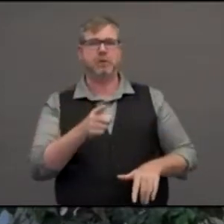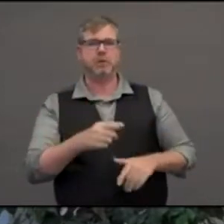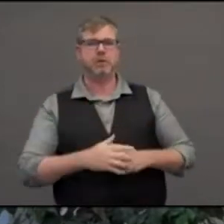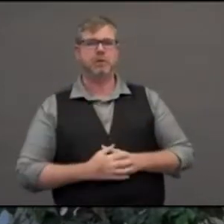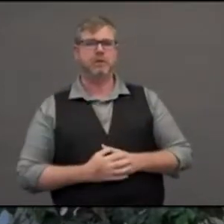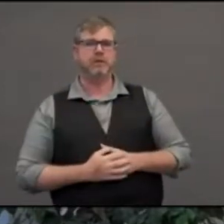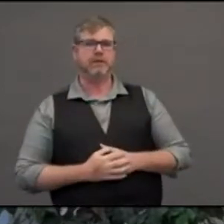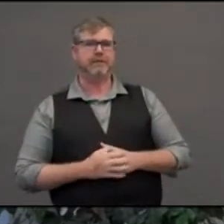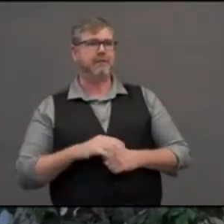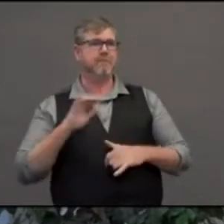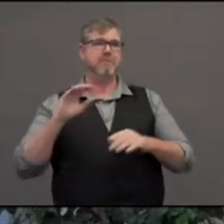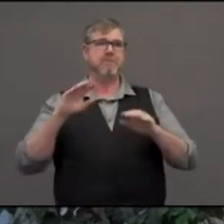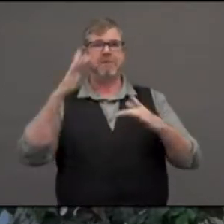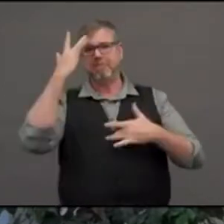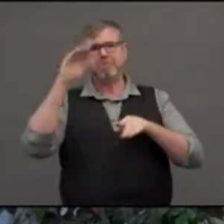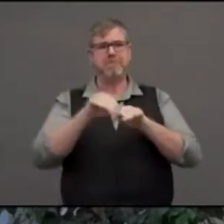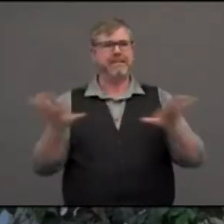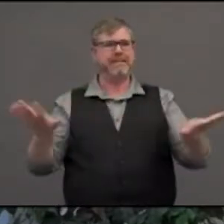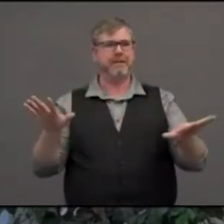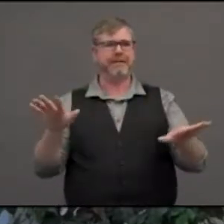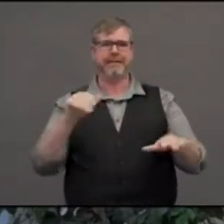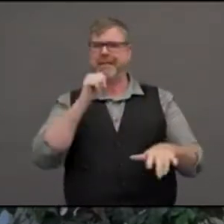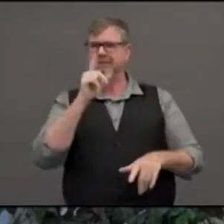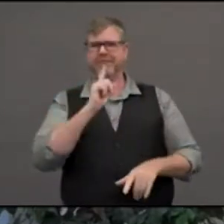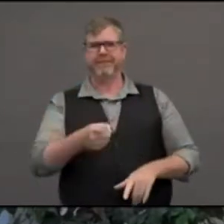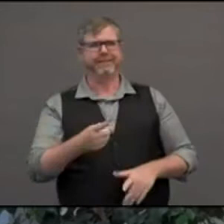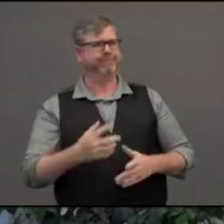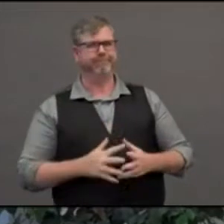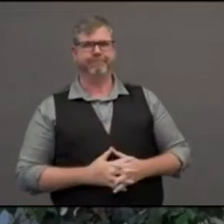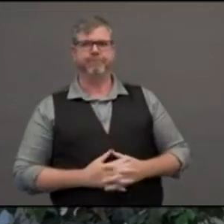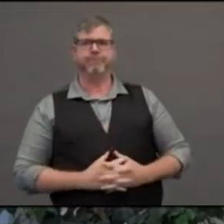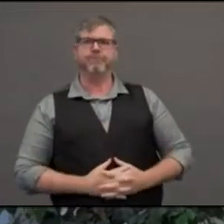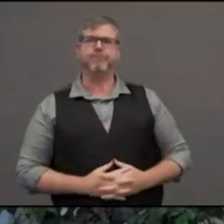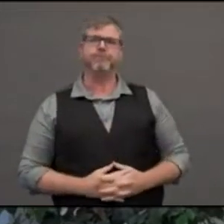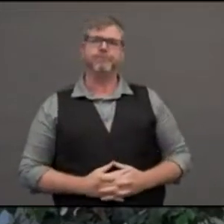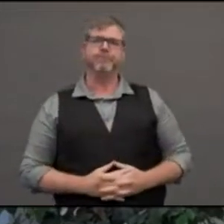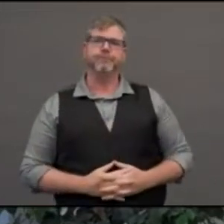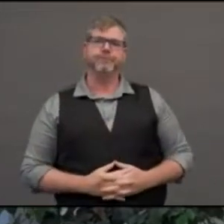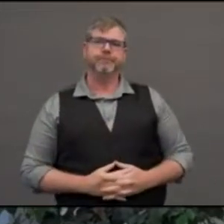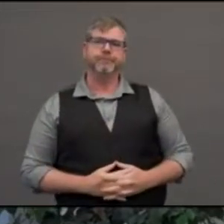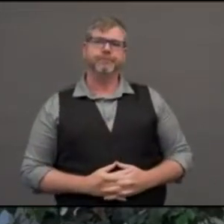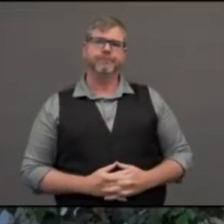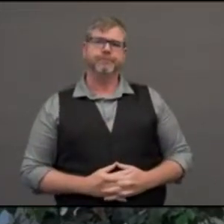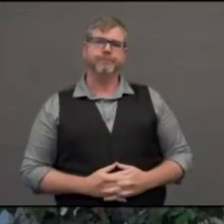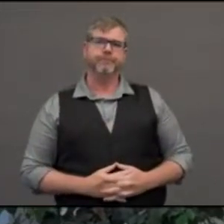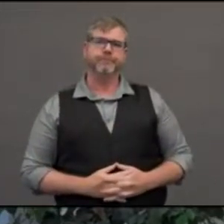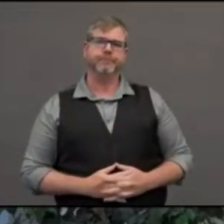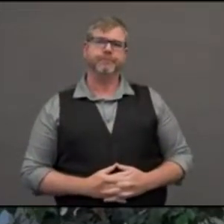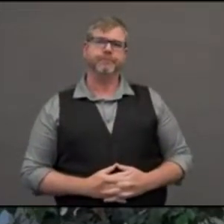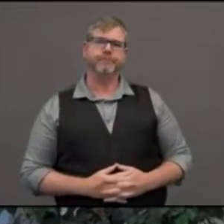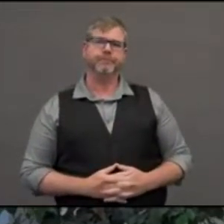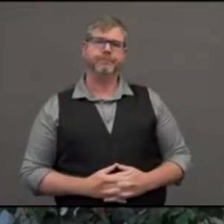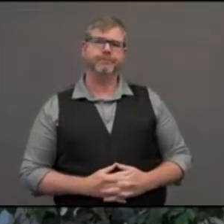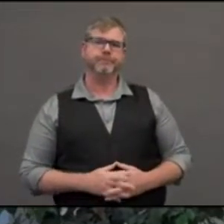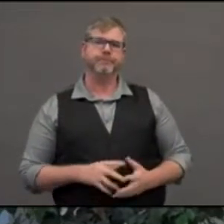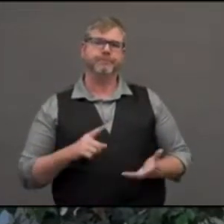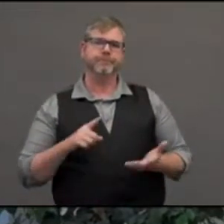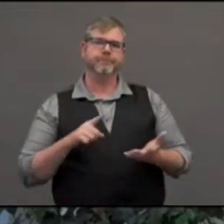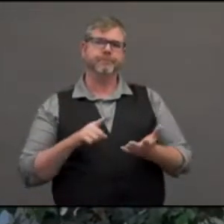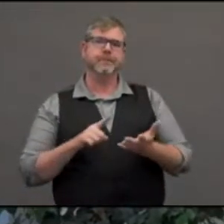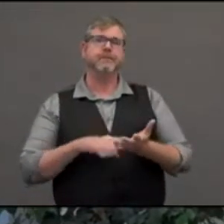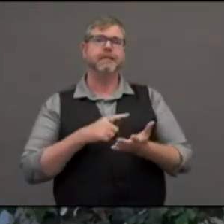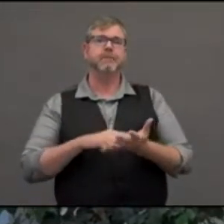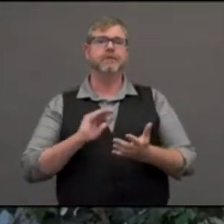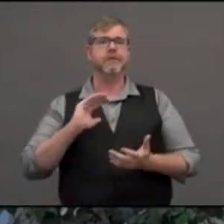say to them? Well, sometimes in our own neighborhoods, excuse me, we don't see